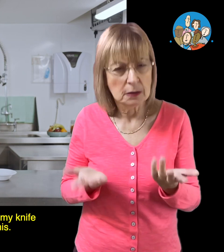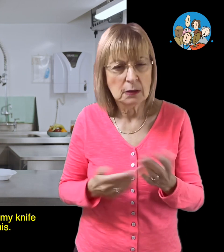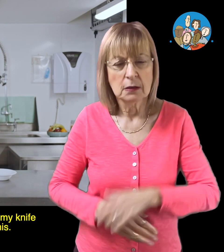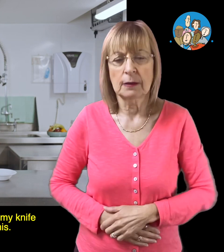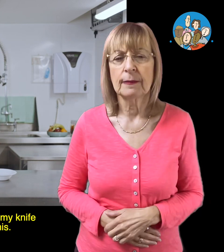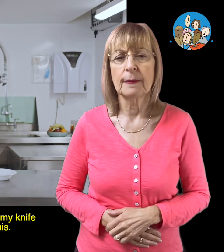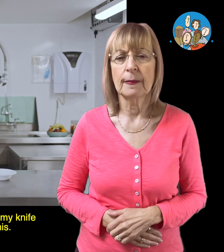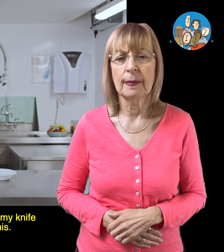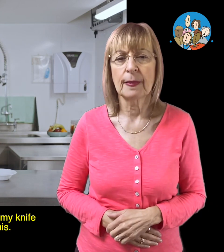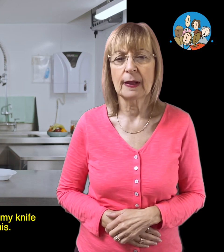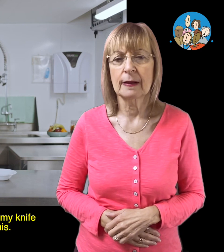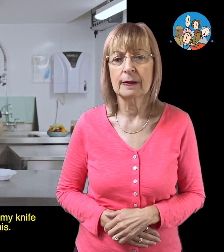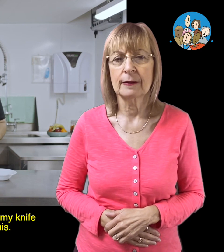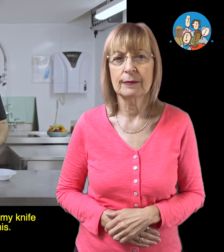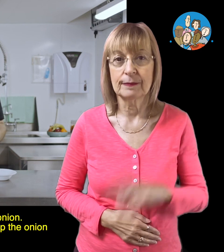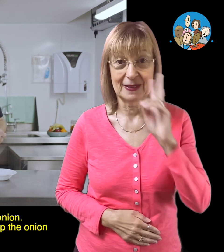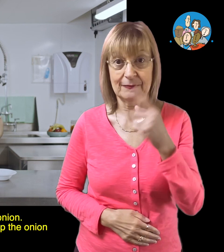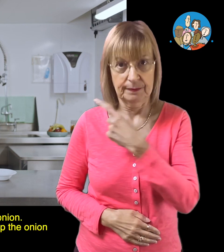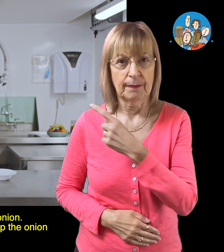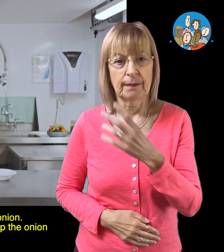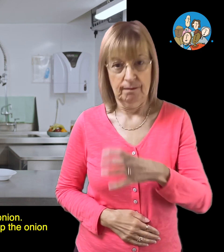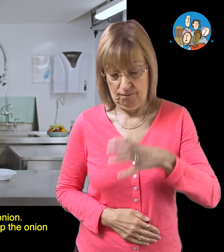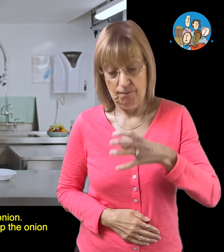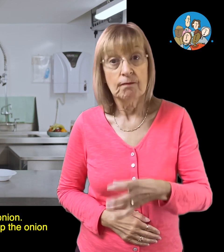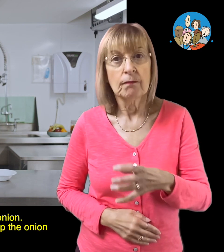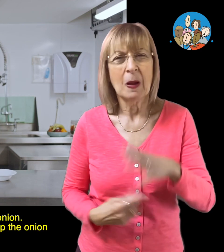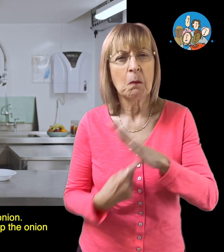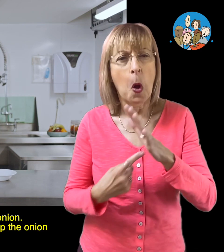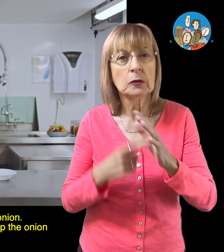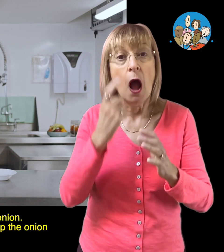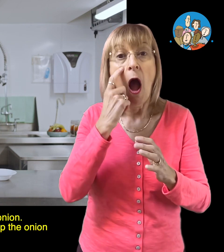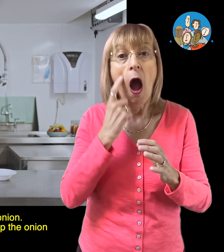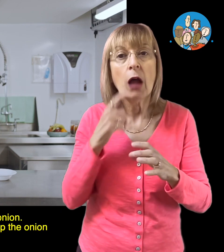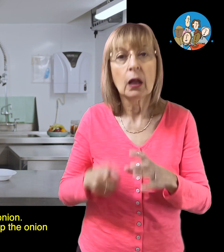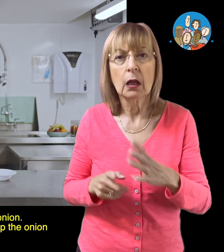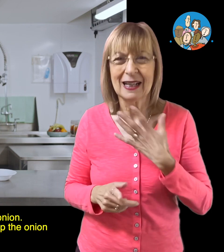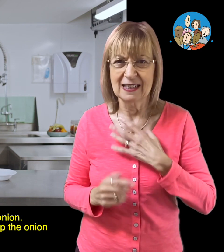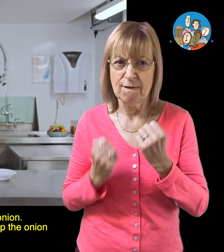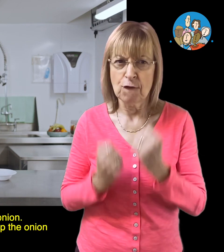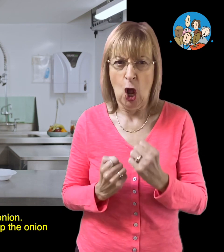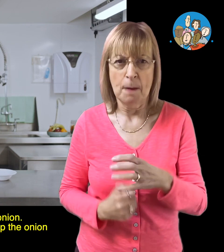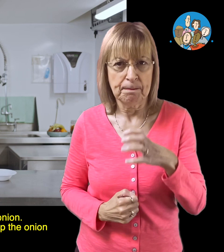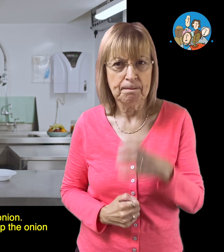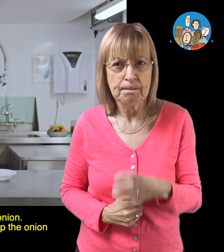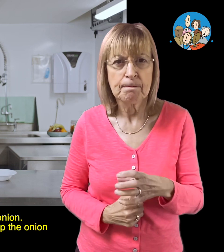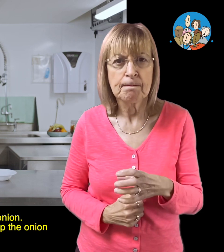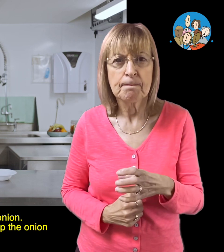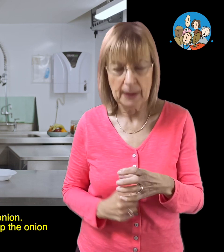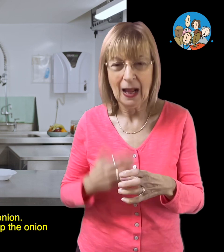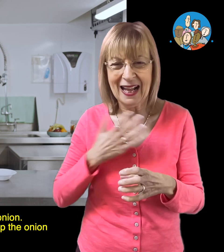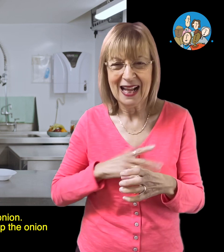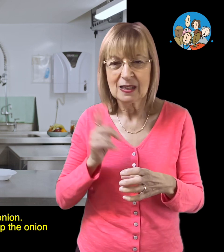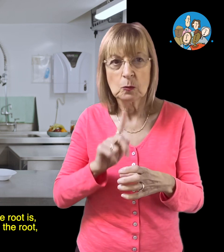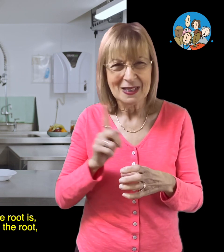show you how to cut this. So again, with a bridge, we secure the onion. I don't go all the way down to the board, I sort of halfway up